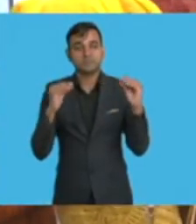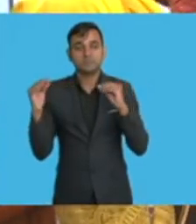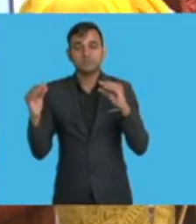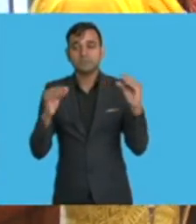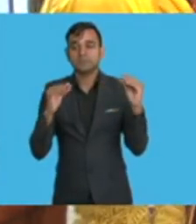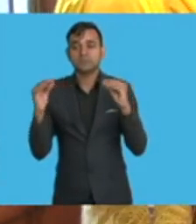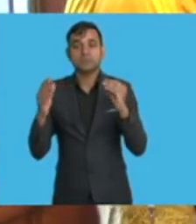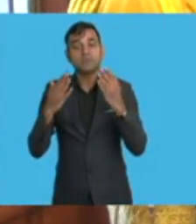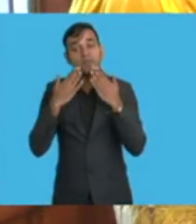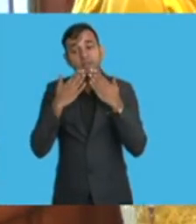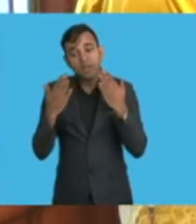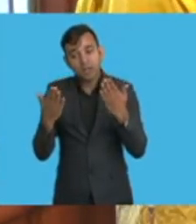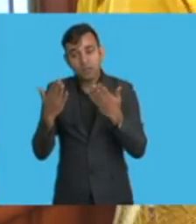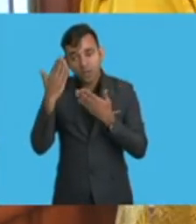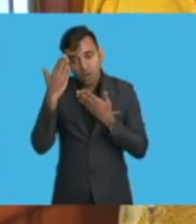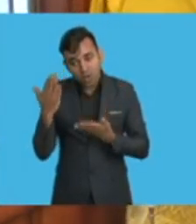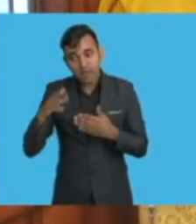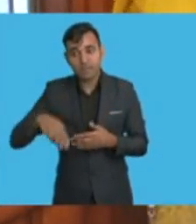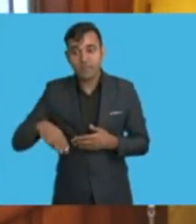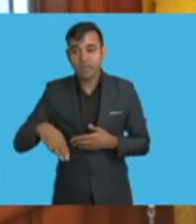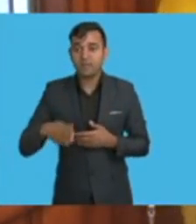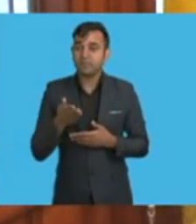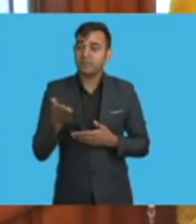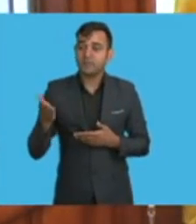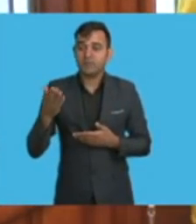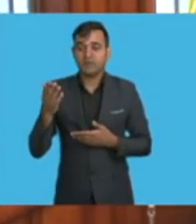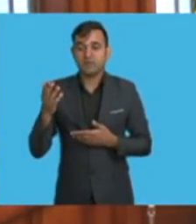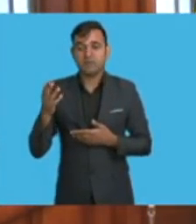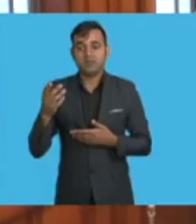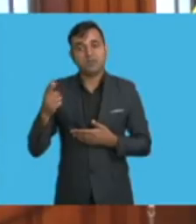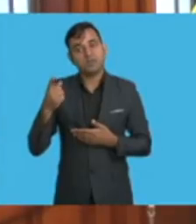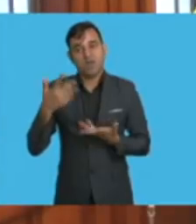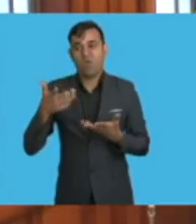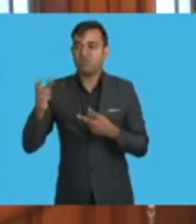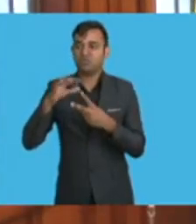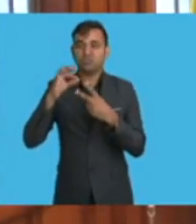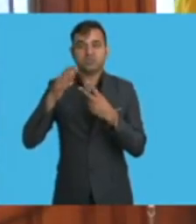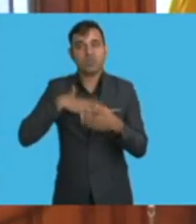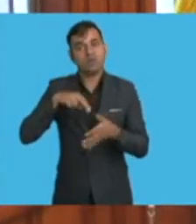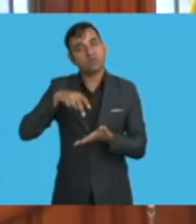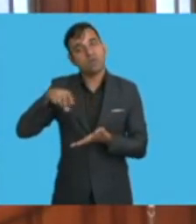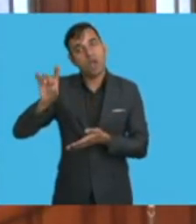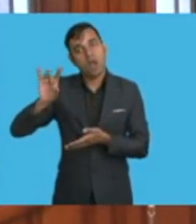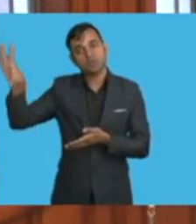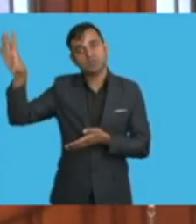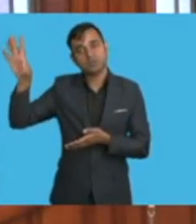Thank you, honourable members. In the absence of our members that are walking out now, we still have a quorum to have this sitting, and we